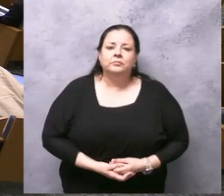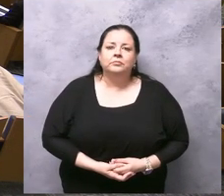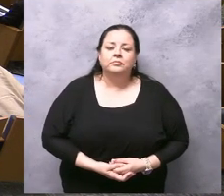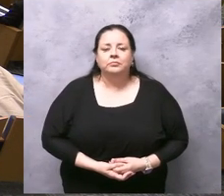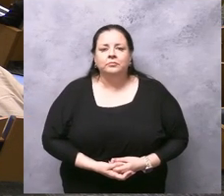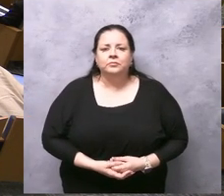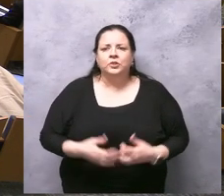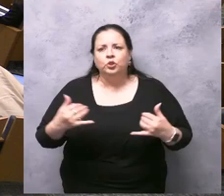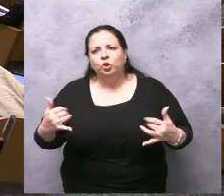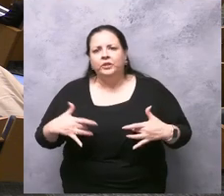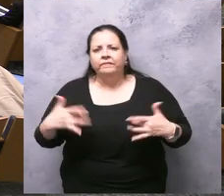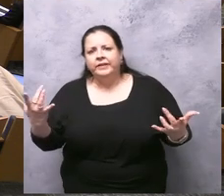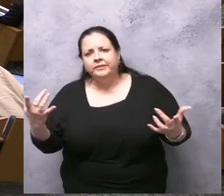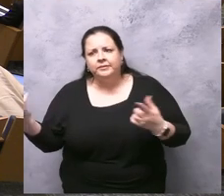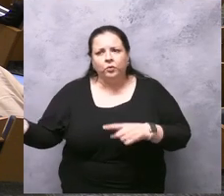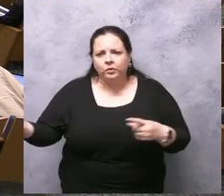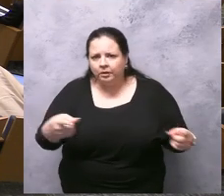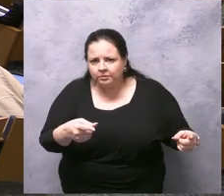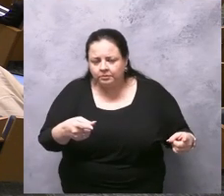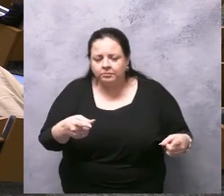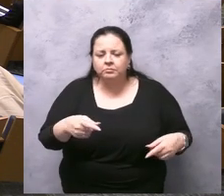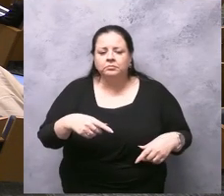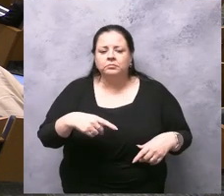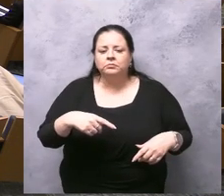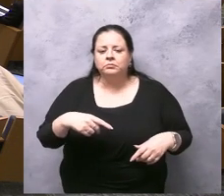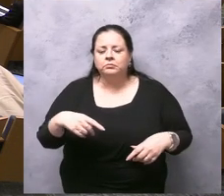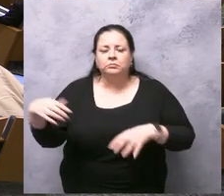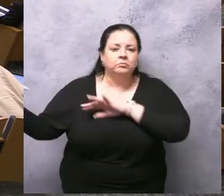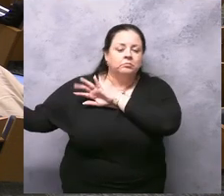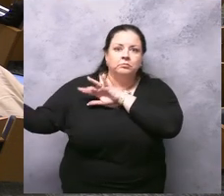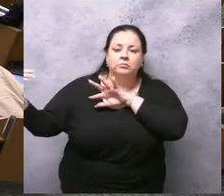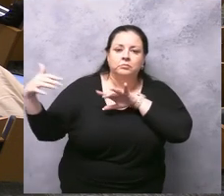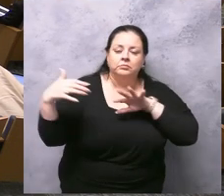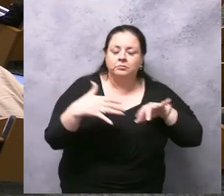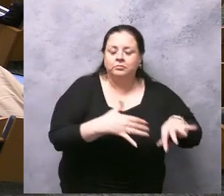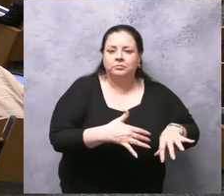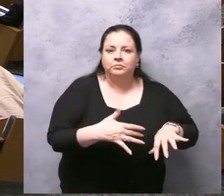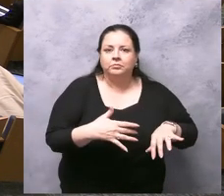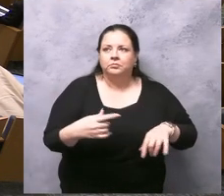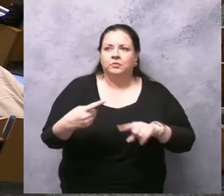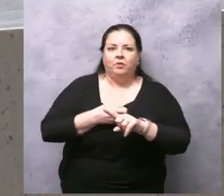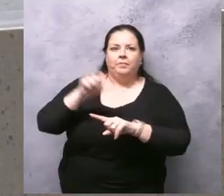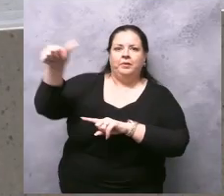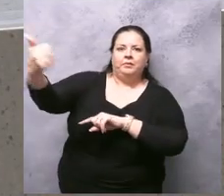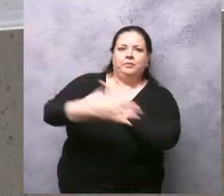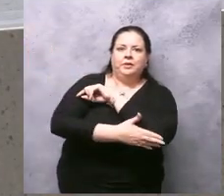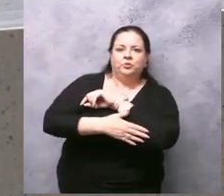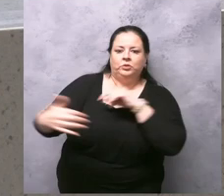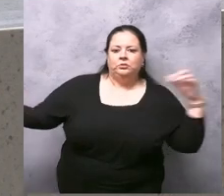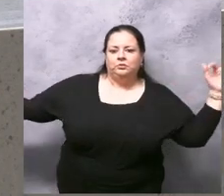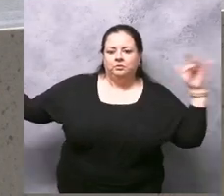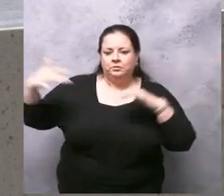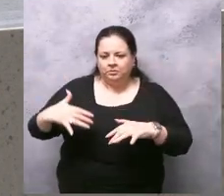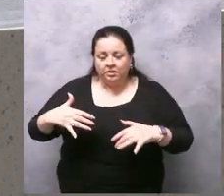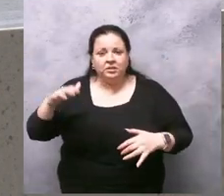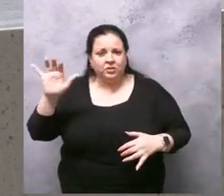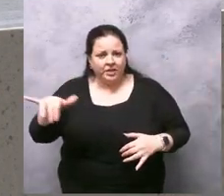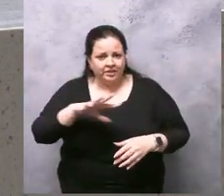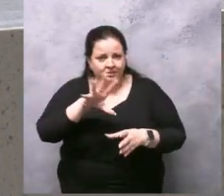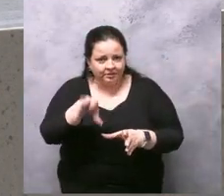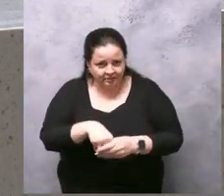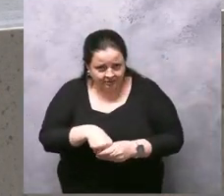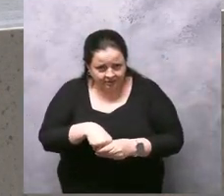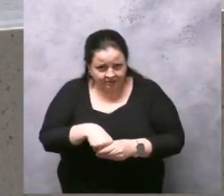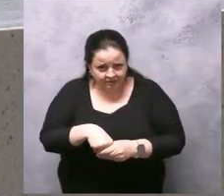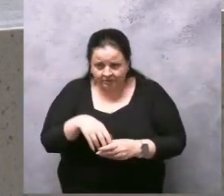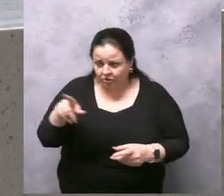current events going on, obviously we have an influx of people that are coming into our country right now. Has that been taken into account to, you